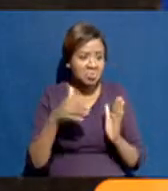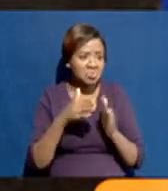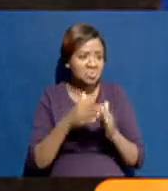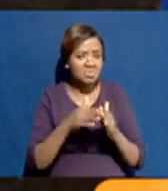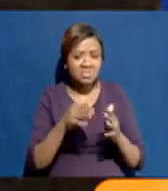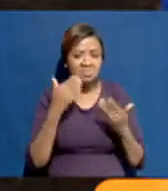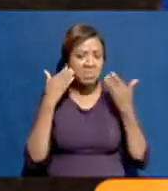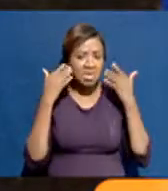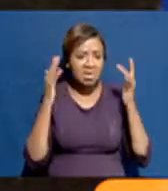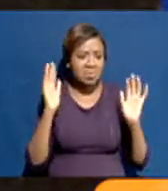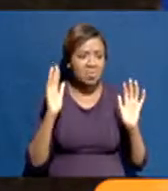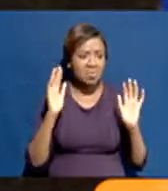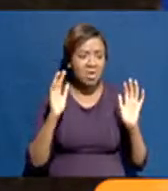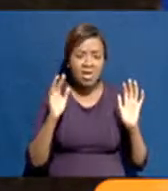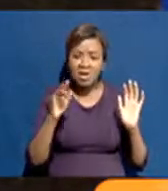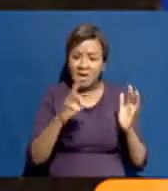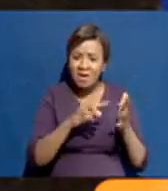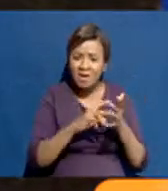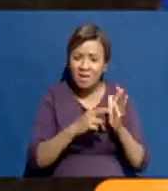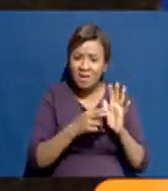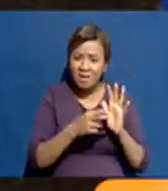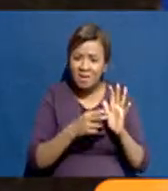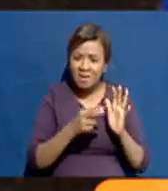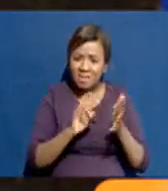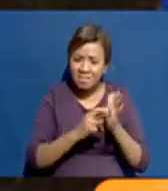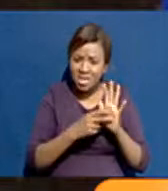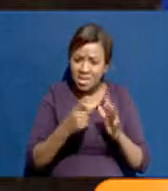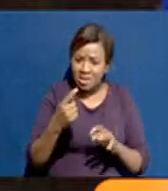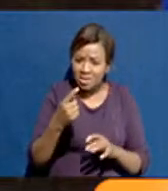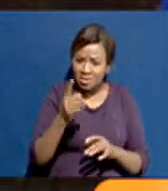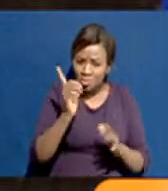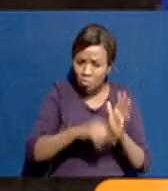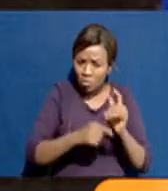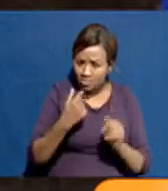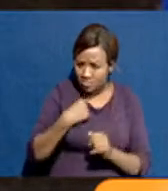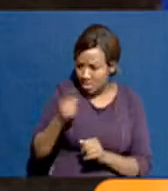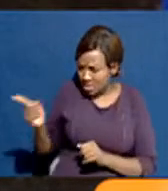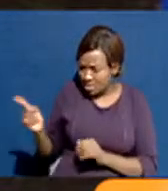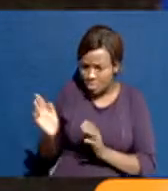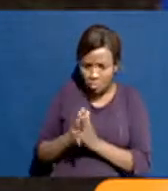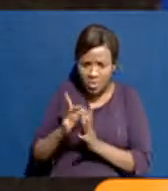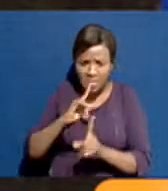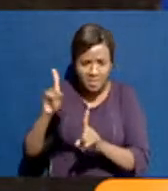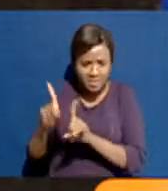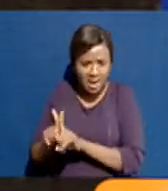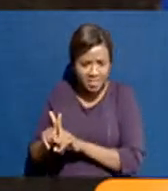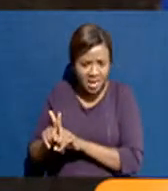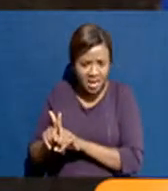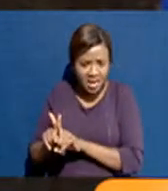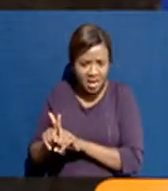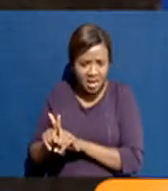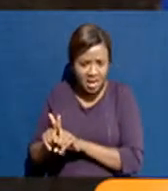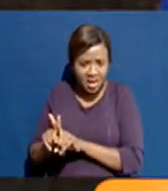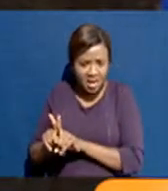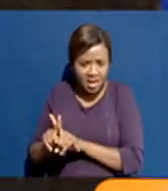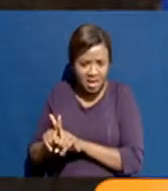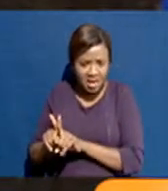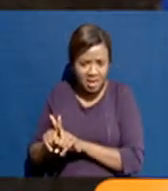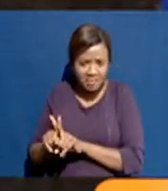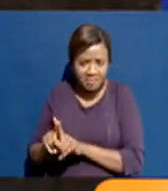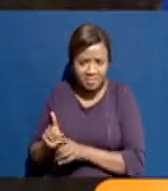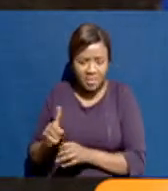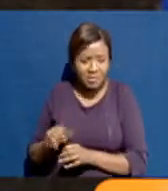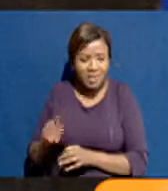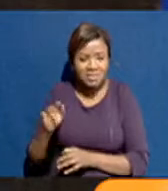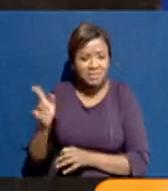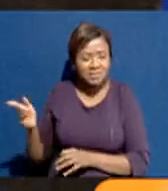oh, are you talking about what I've been doing with my brother? You know, and she has been playing in the house with her brother.